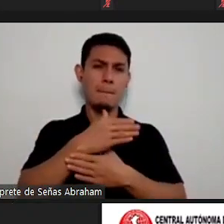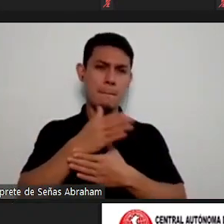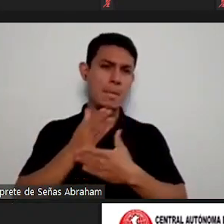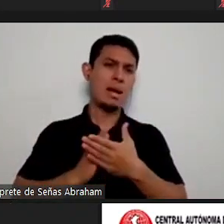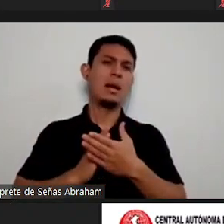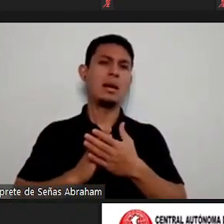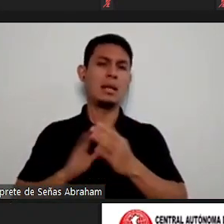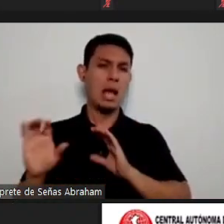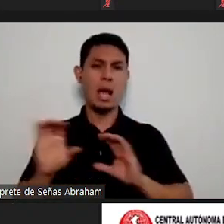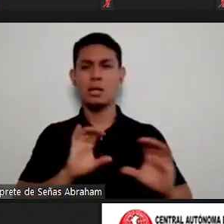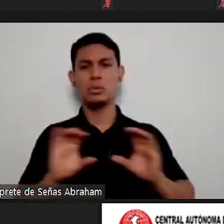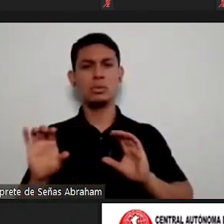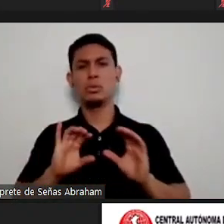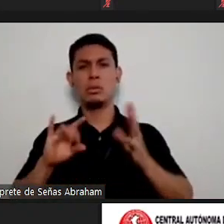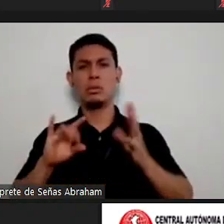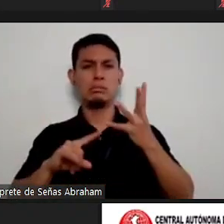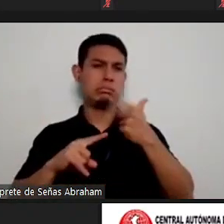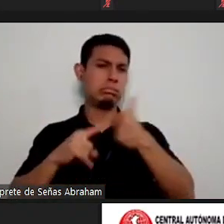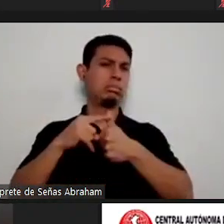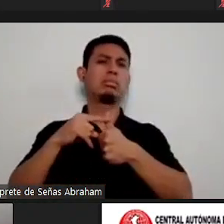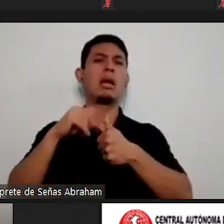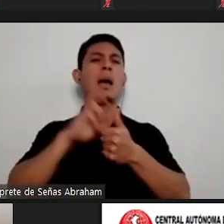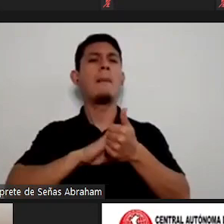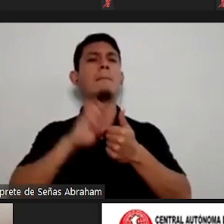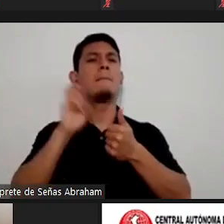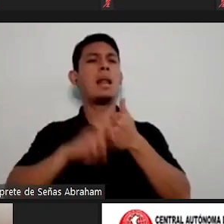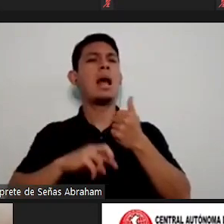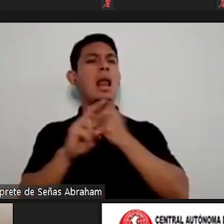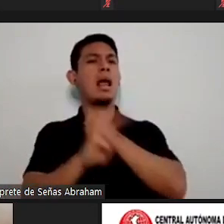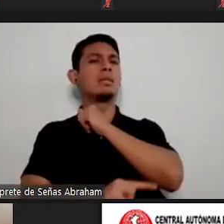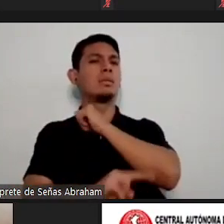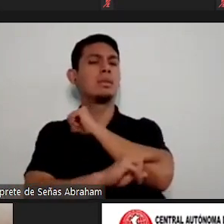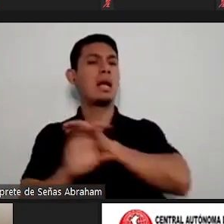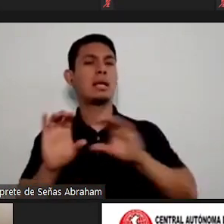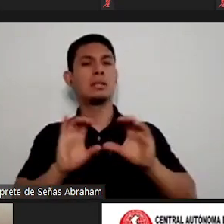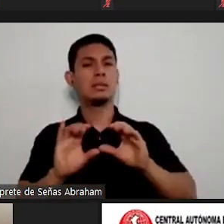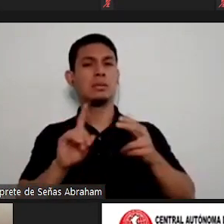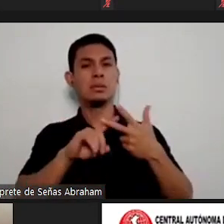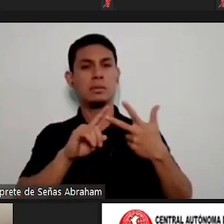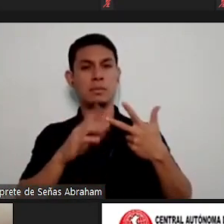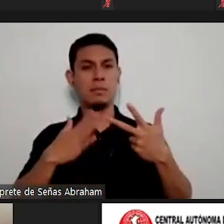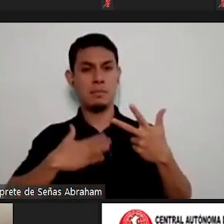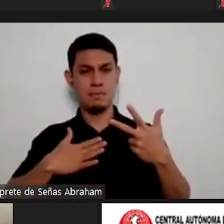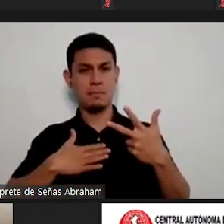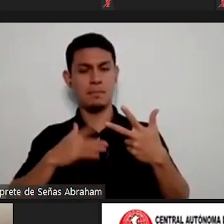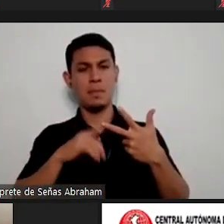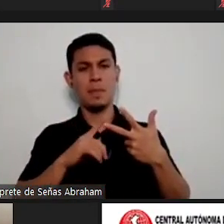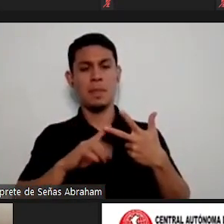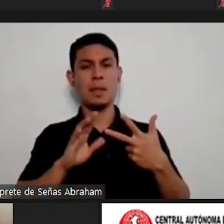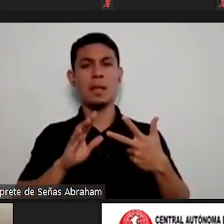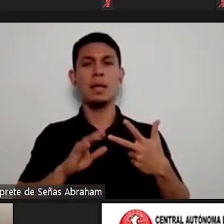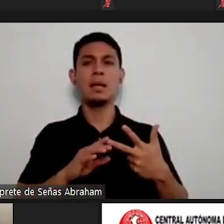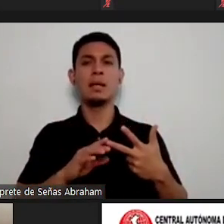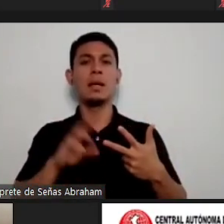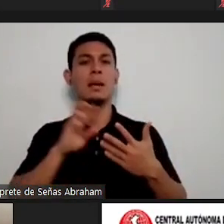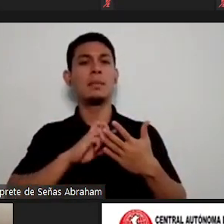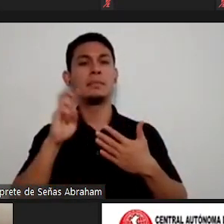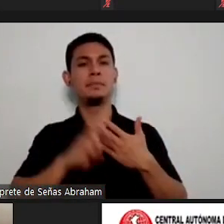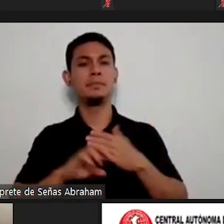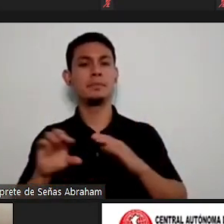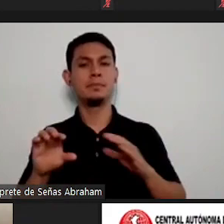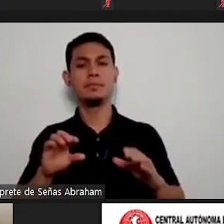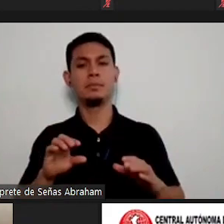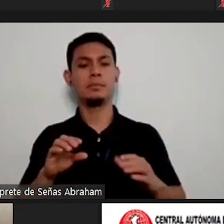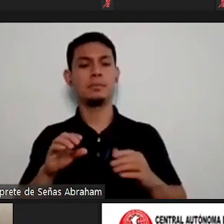plan so my third point is about that your national plan has identified among its strategic